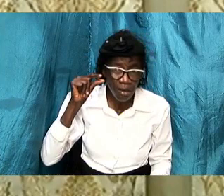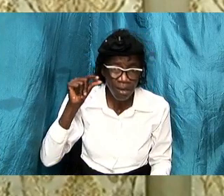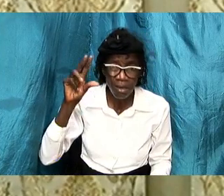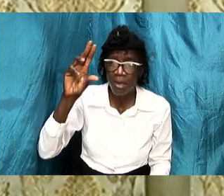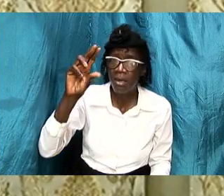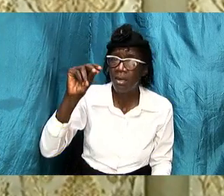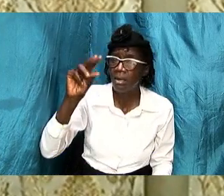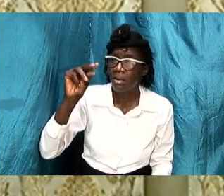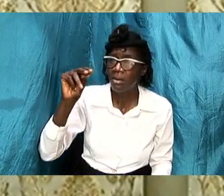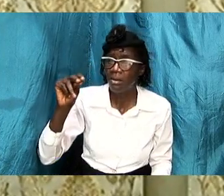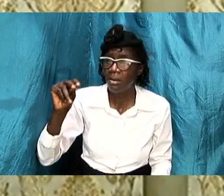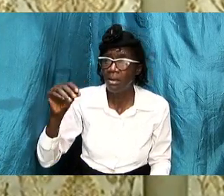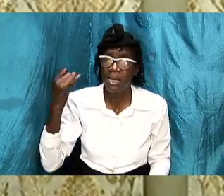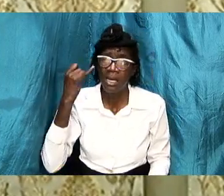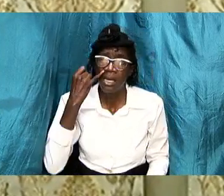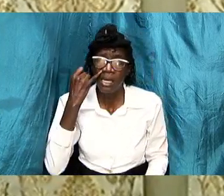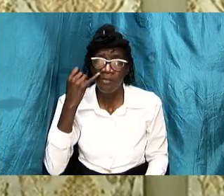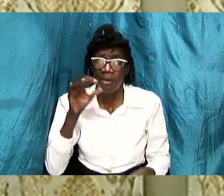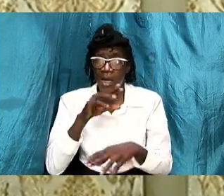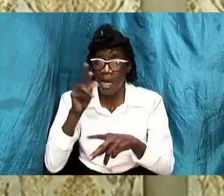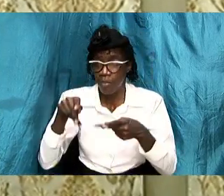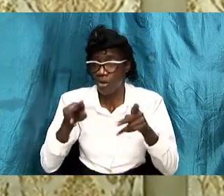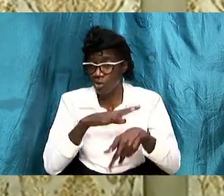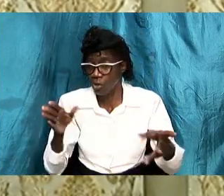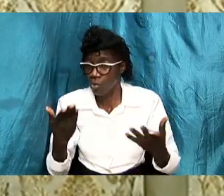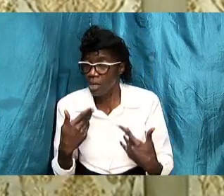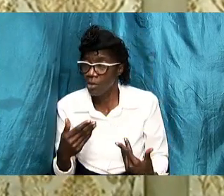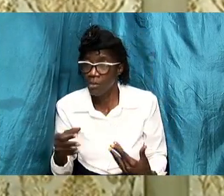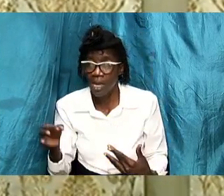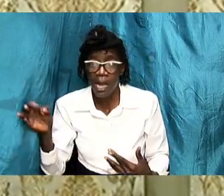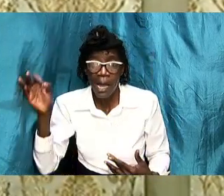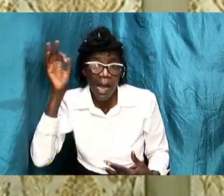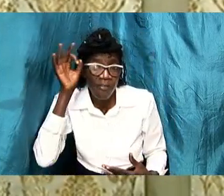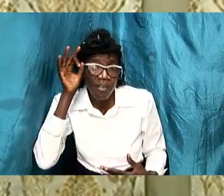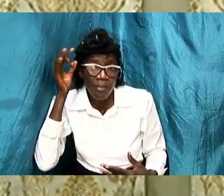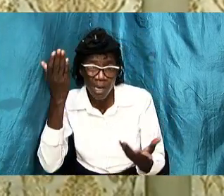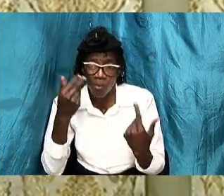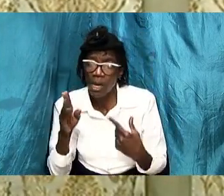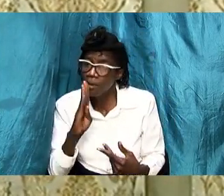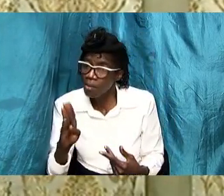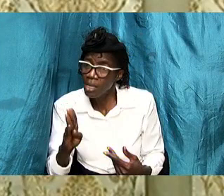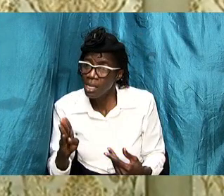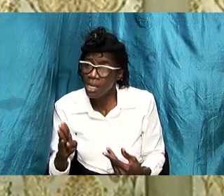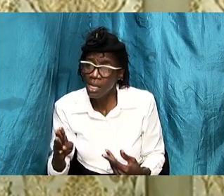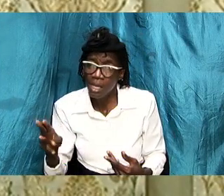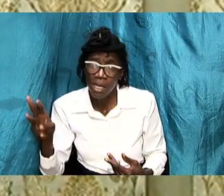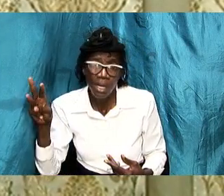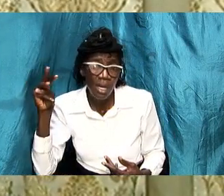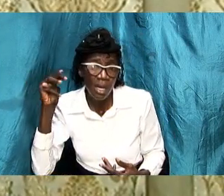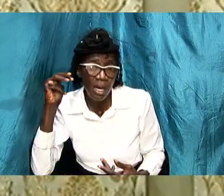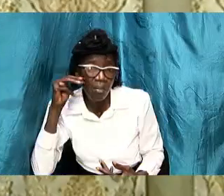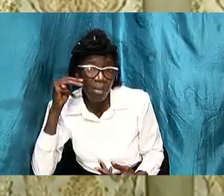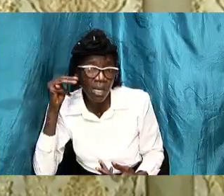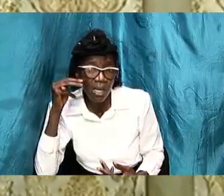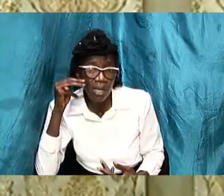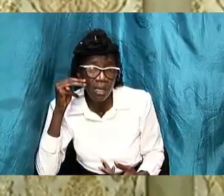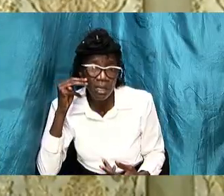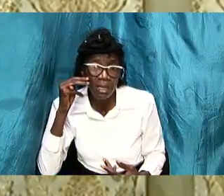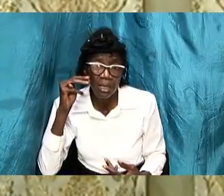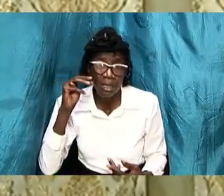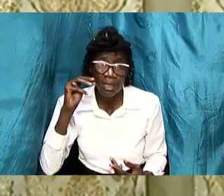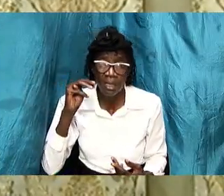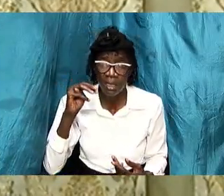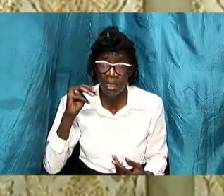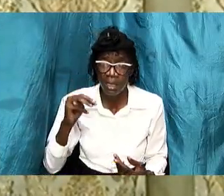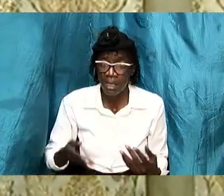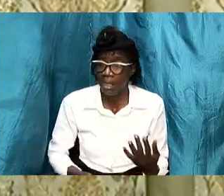so if a person don't want to be a female and they want to be a male they can change to be a male and a male can be a female and if they don't want to be a male or a female there's a